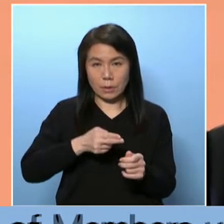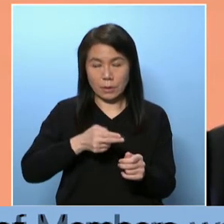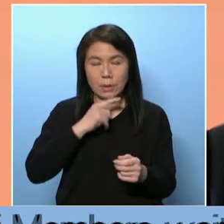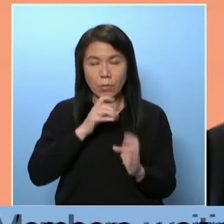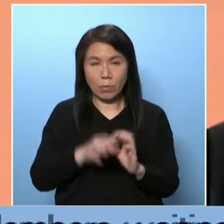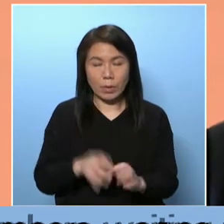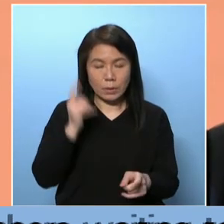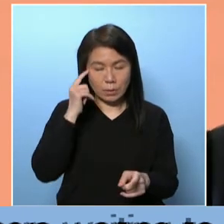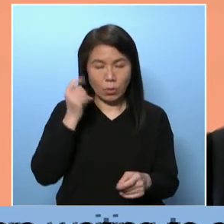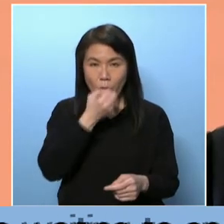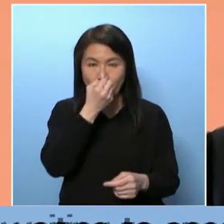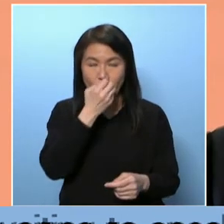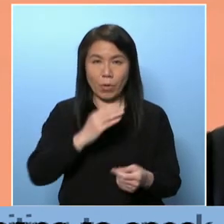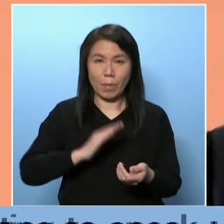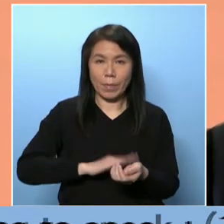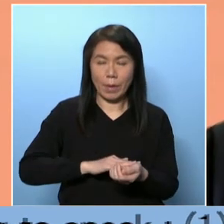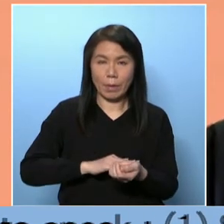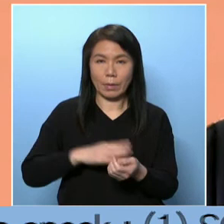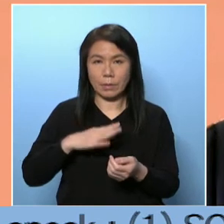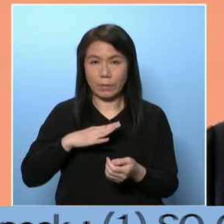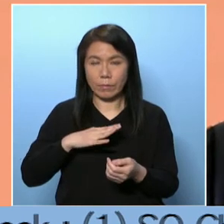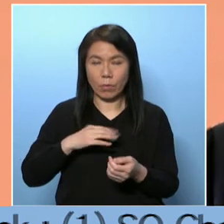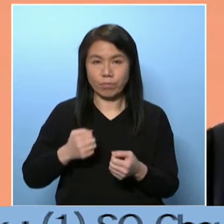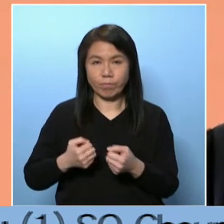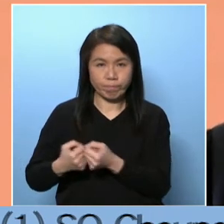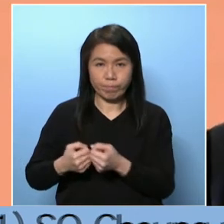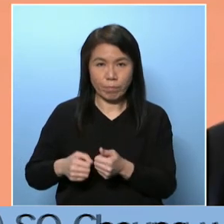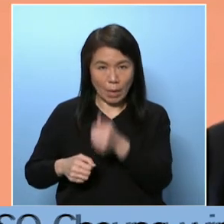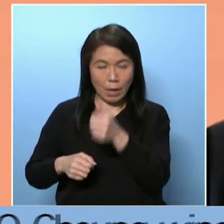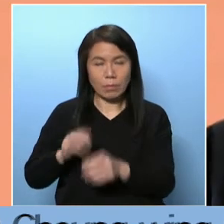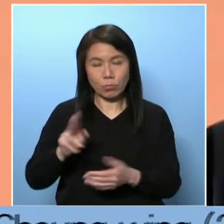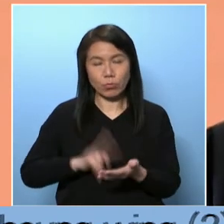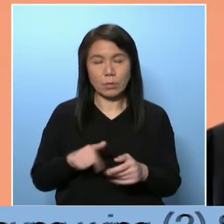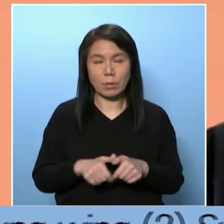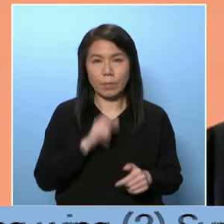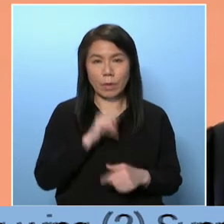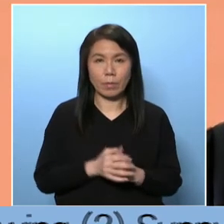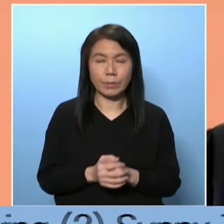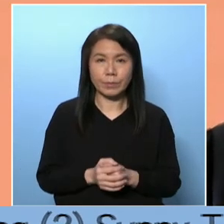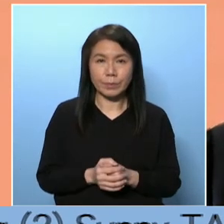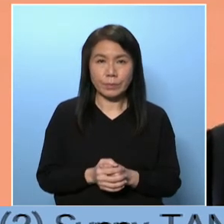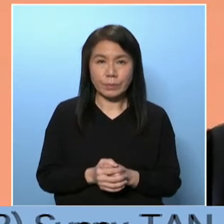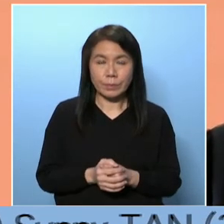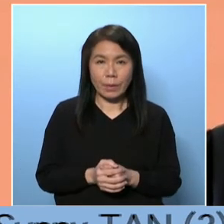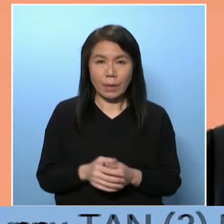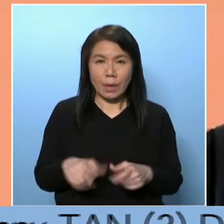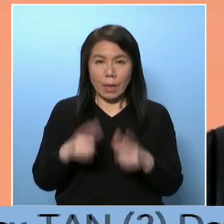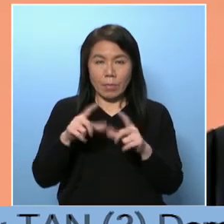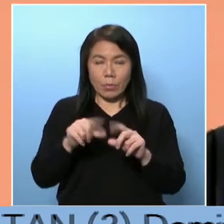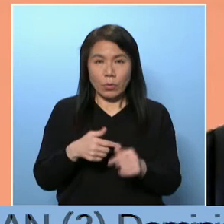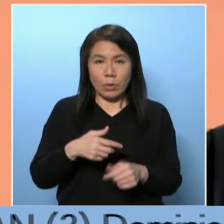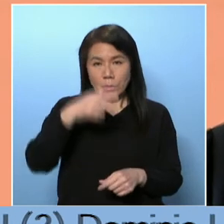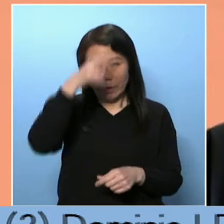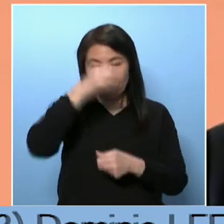instruction given by President Xi today, I'm very confident in our ability to win over